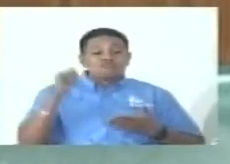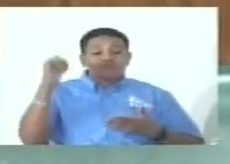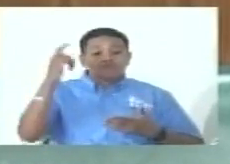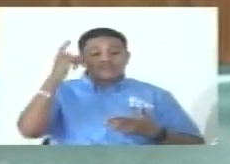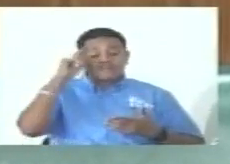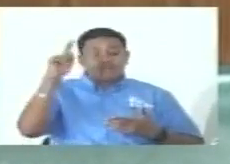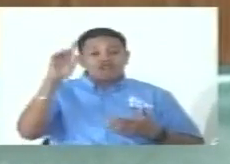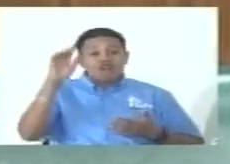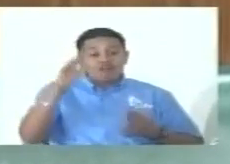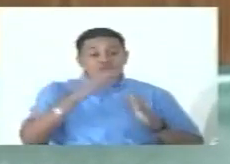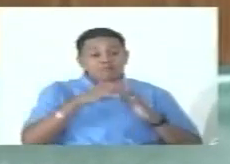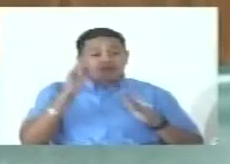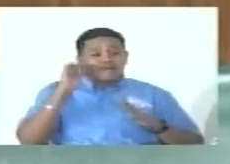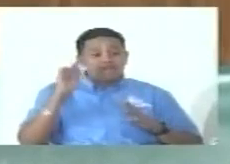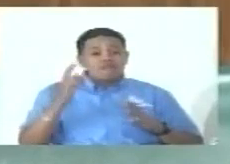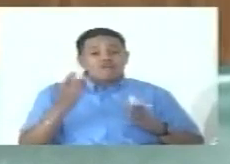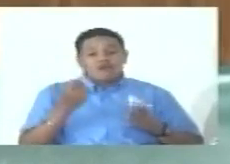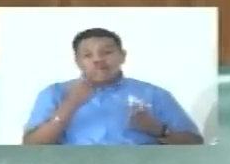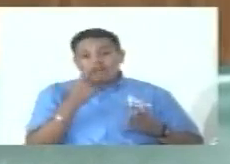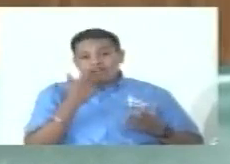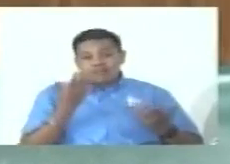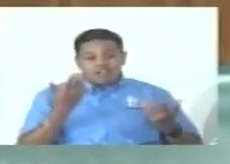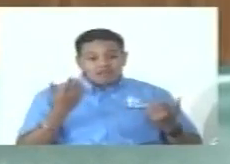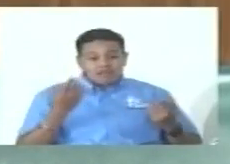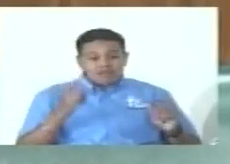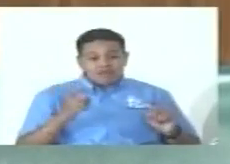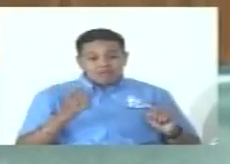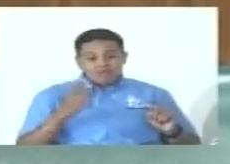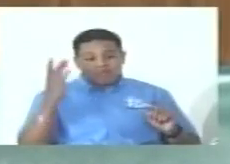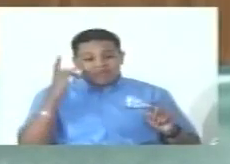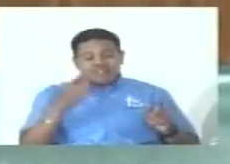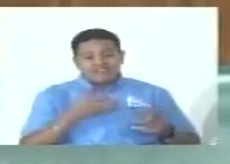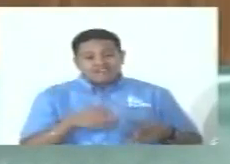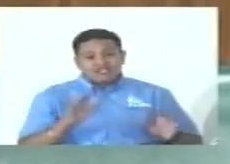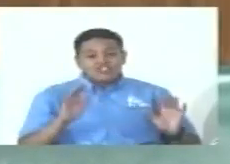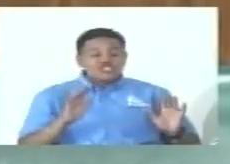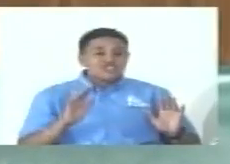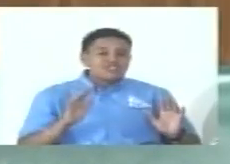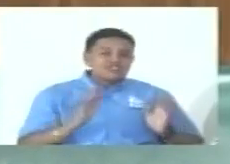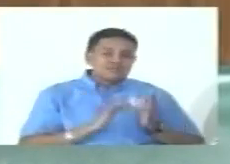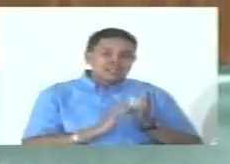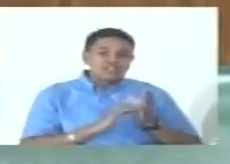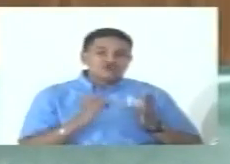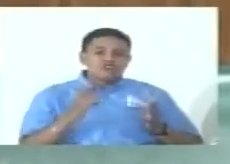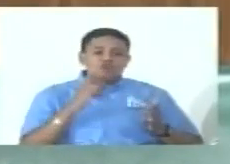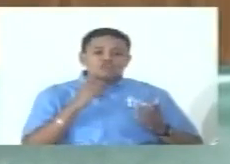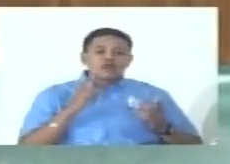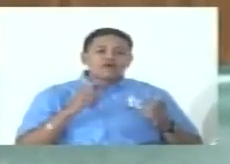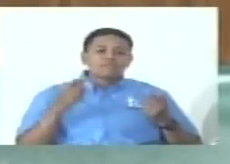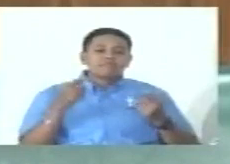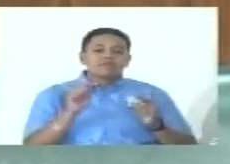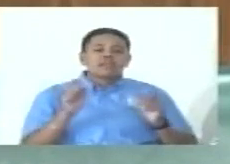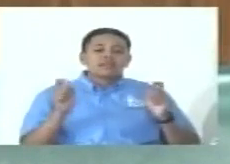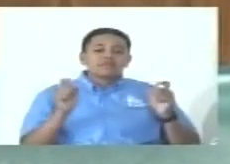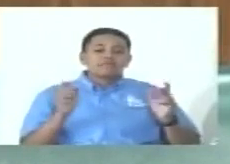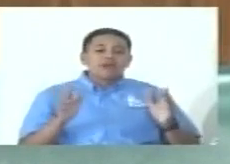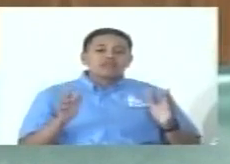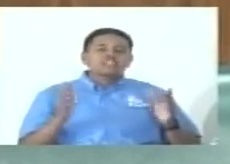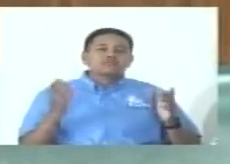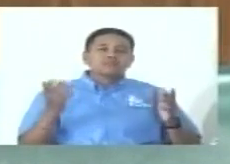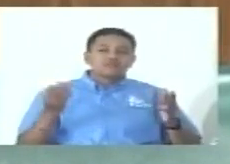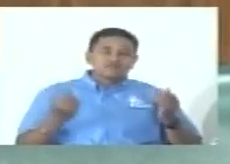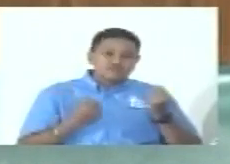palliative treatment because it was over. And it was just not a case of pain management and so forth. So we